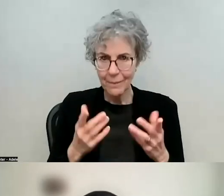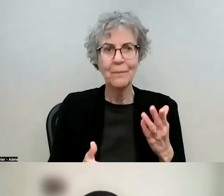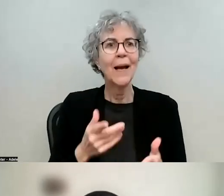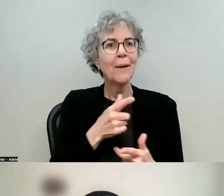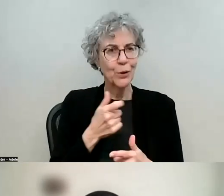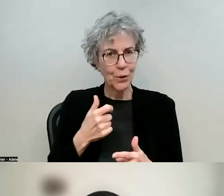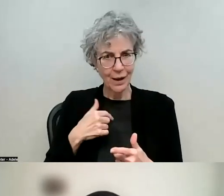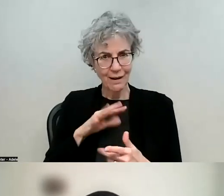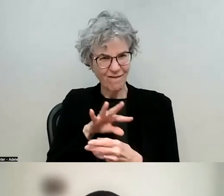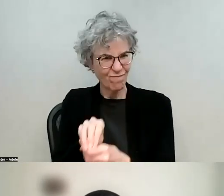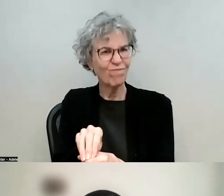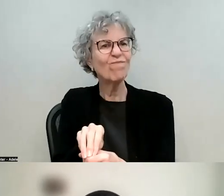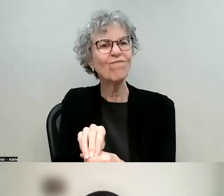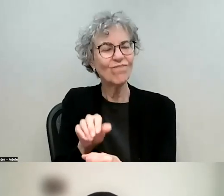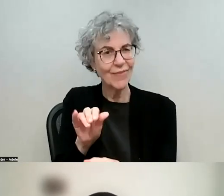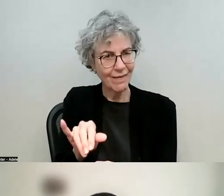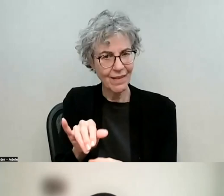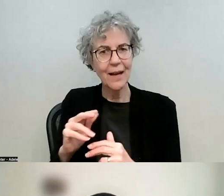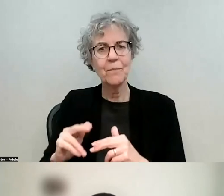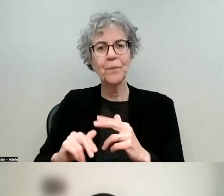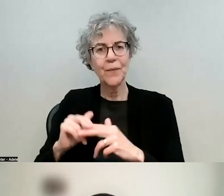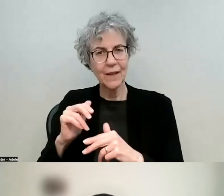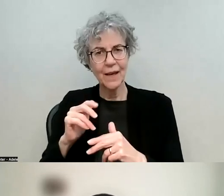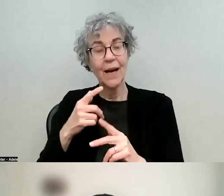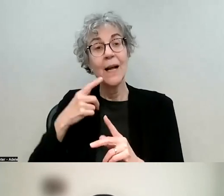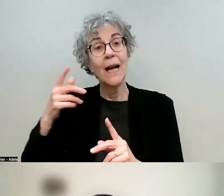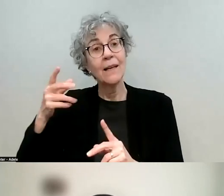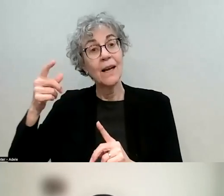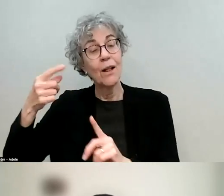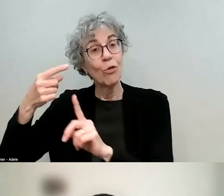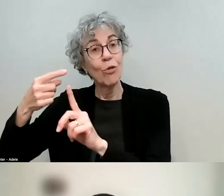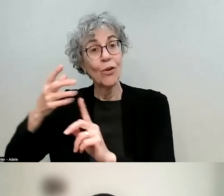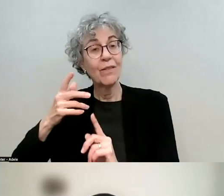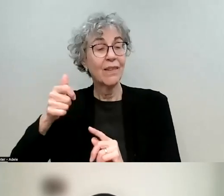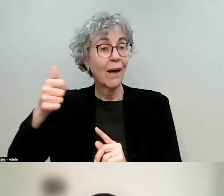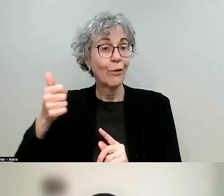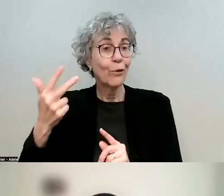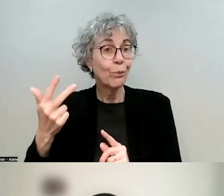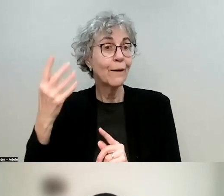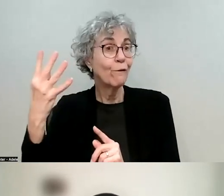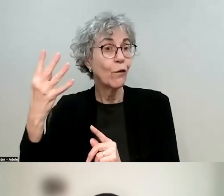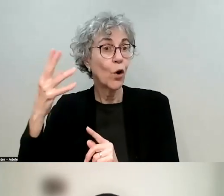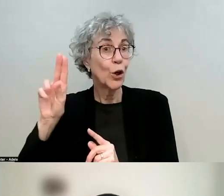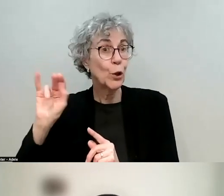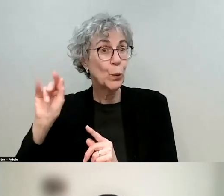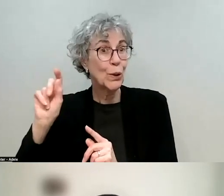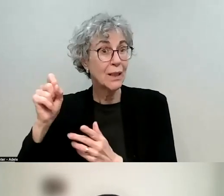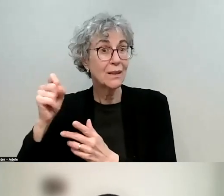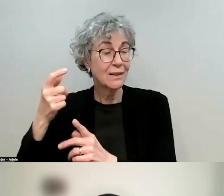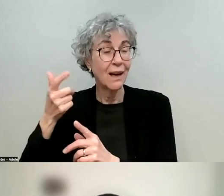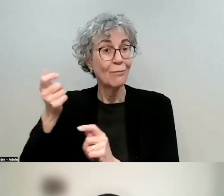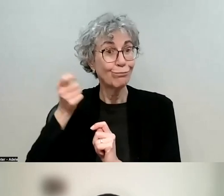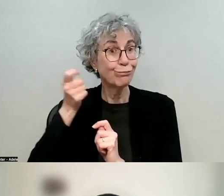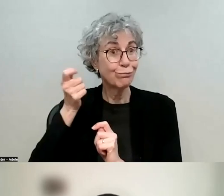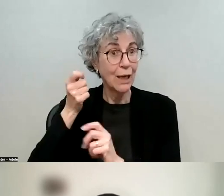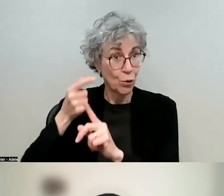do in the in that building where you can use the rents from the other three or four units to subsidize the one where you're supporting,